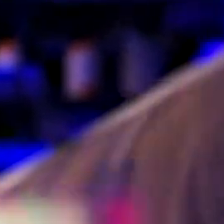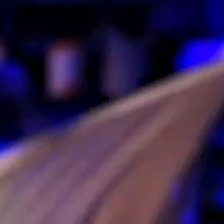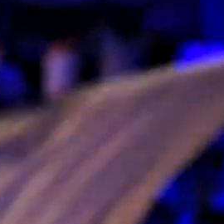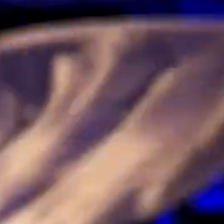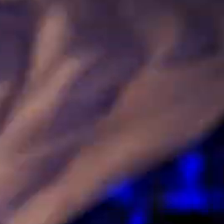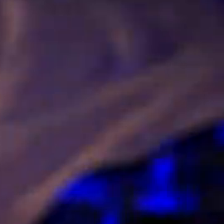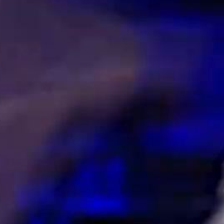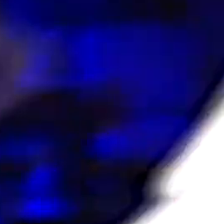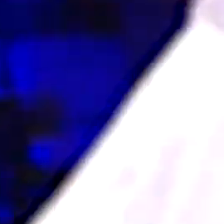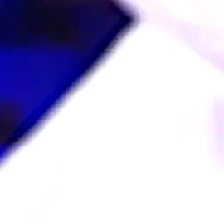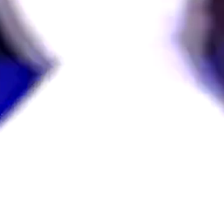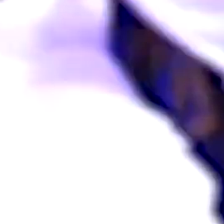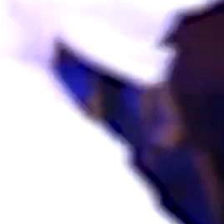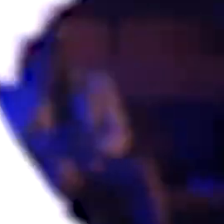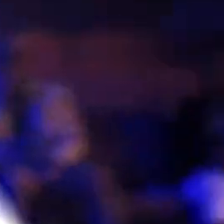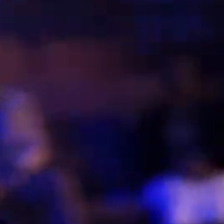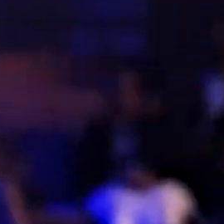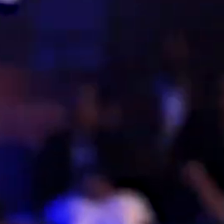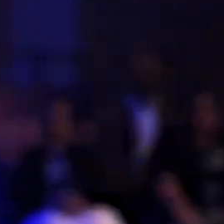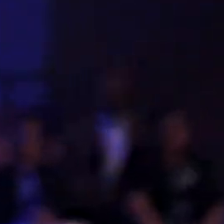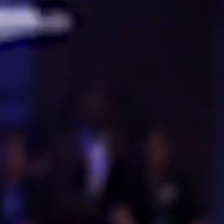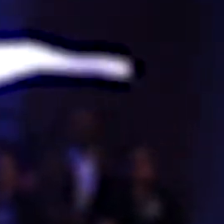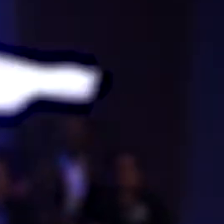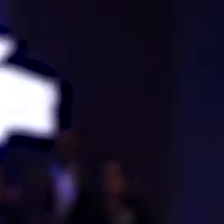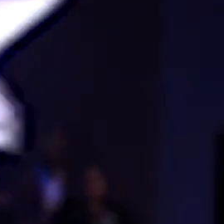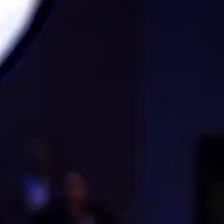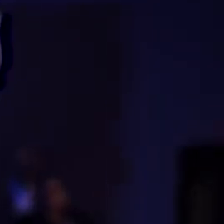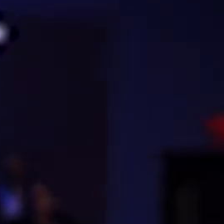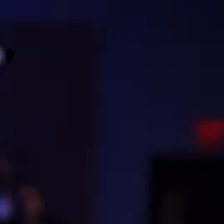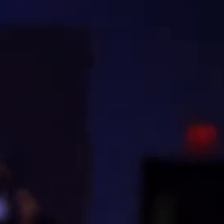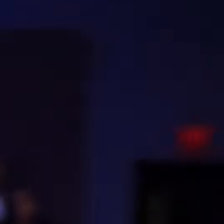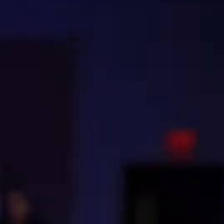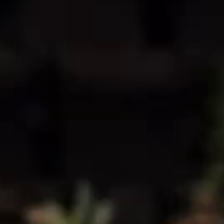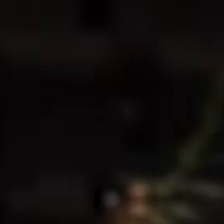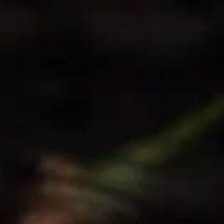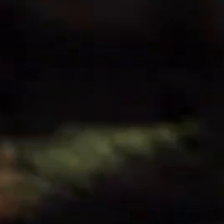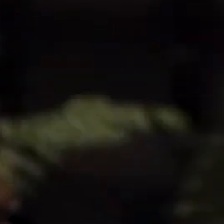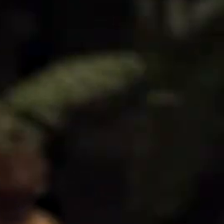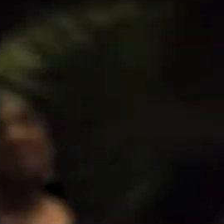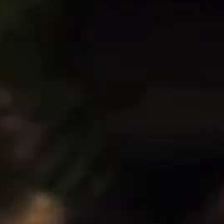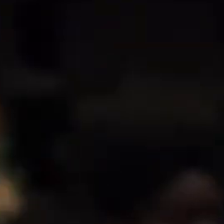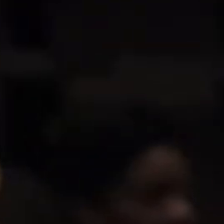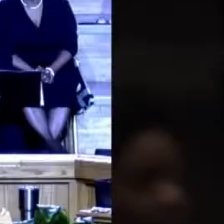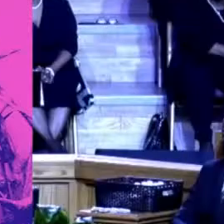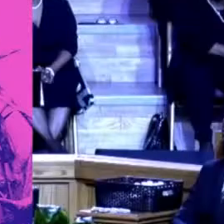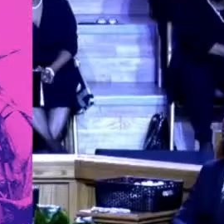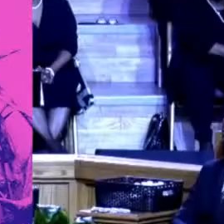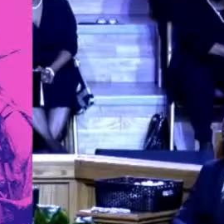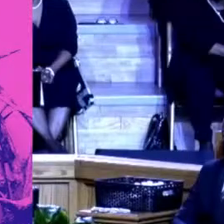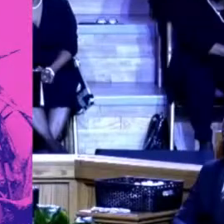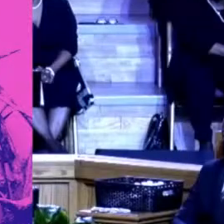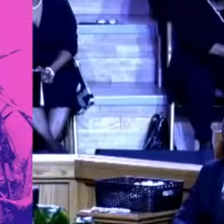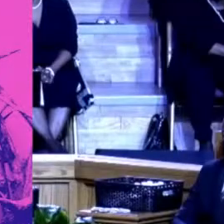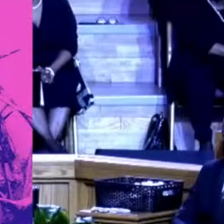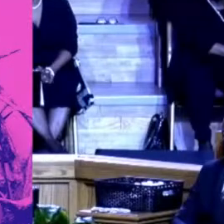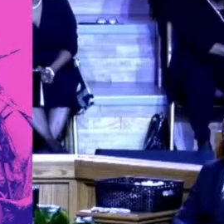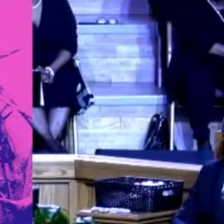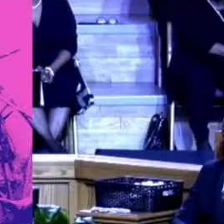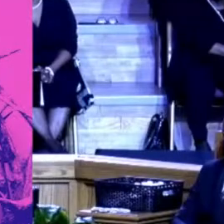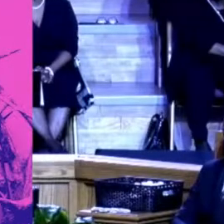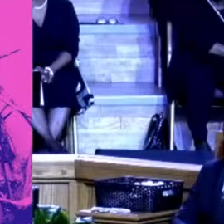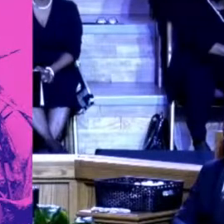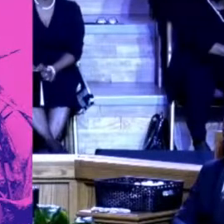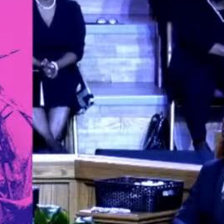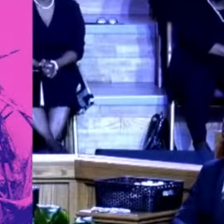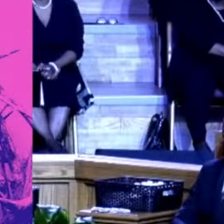us at Springfield Baptist Church, where each service is a step closer to salvation. Continue the journey with us for our Good Friday service, March 29th